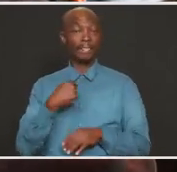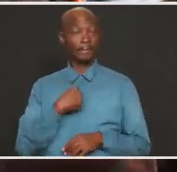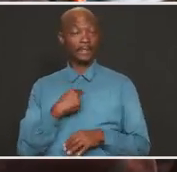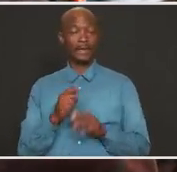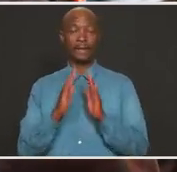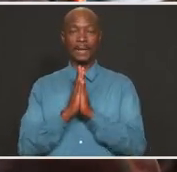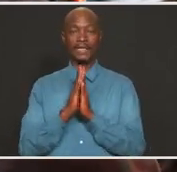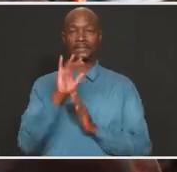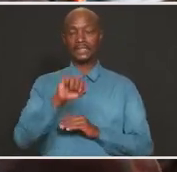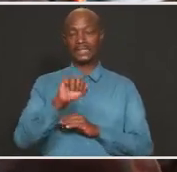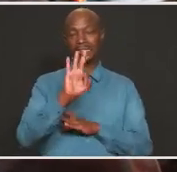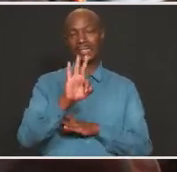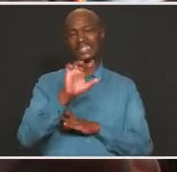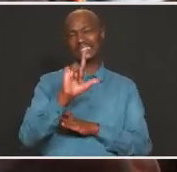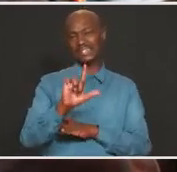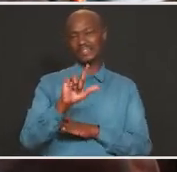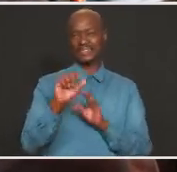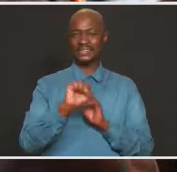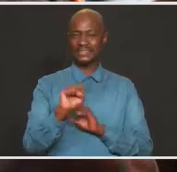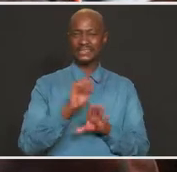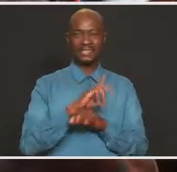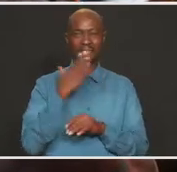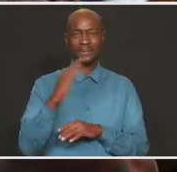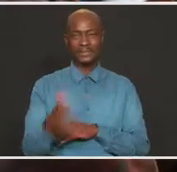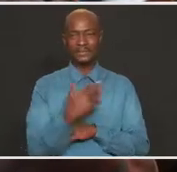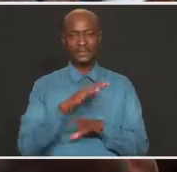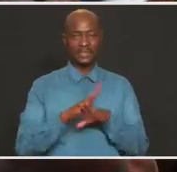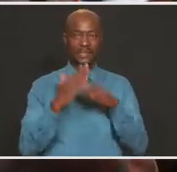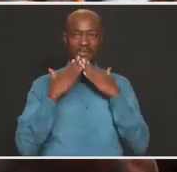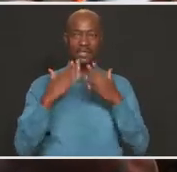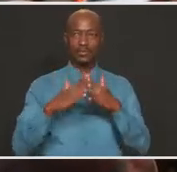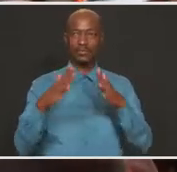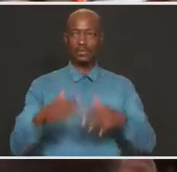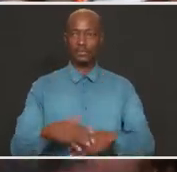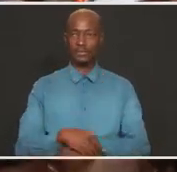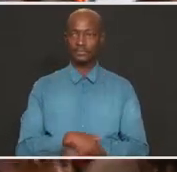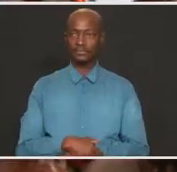therefore request that close 37 be sent back and re-drafted thank you